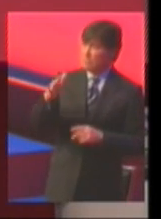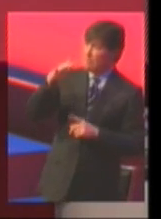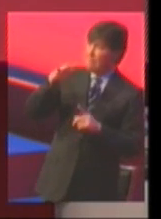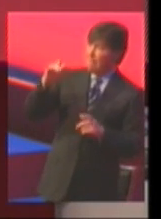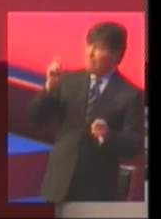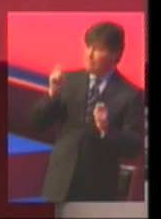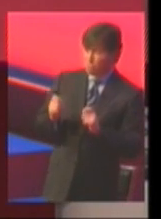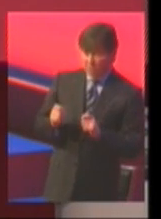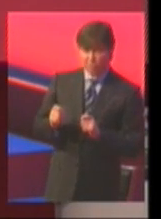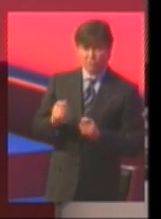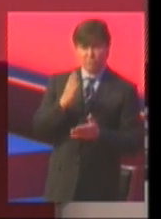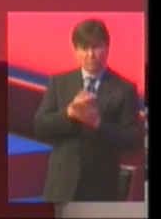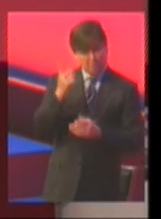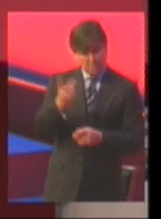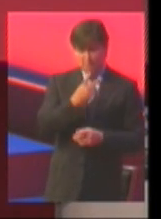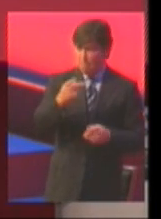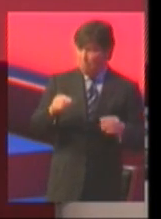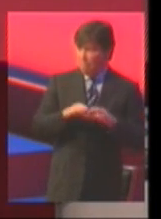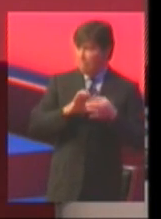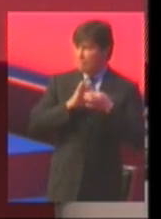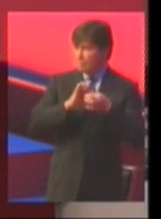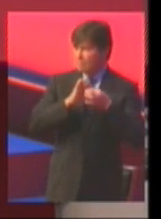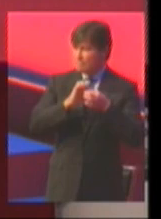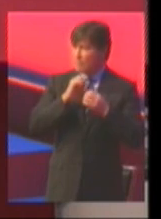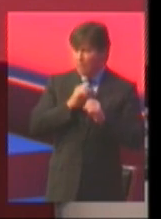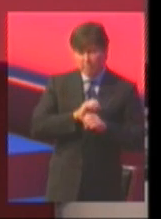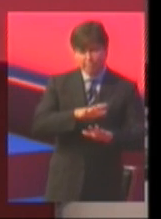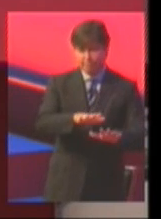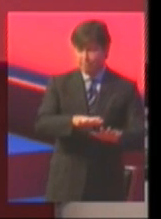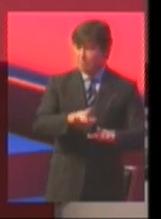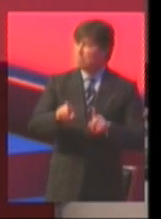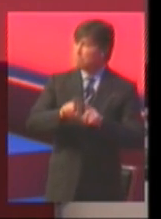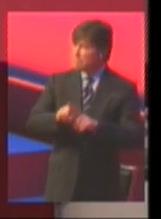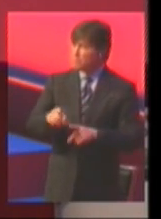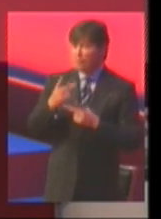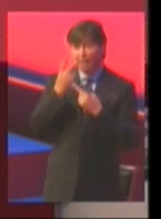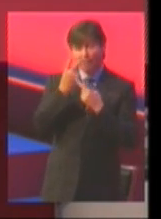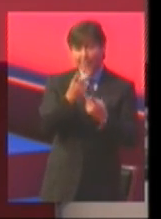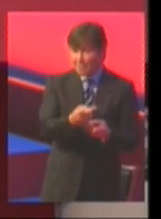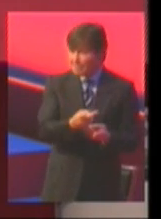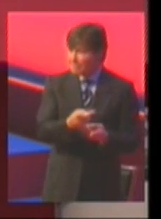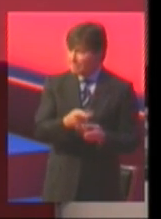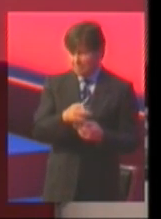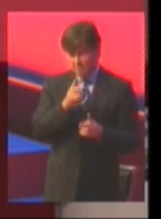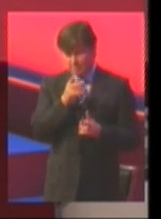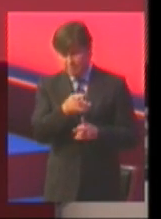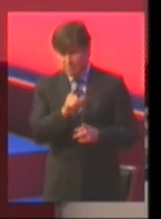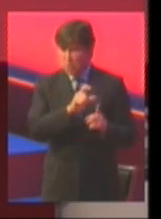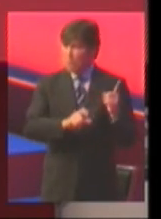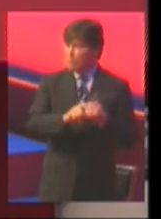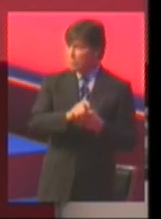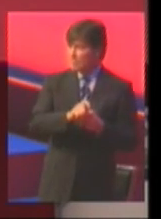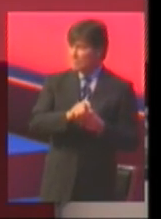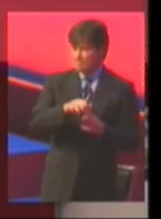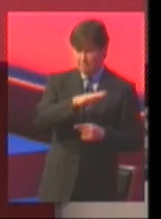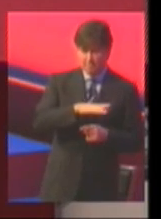change are now indivisible challenges. But we also travelled there to see for ourselves communities affected on the very